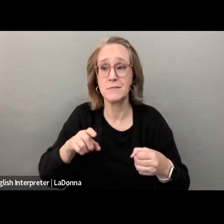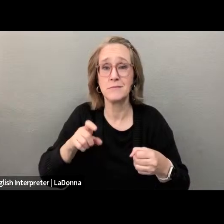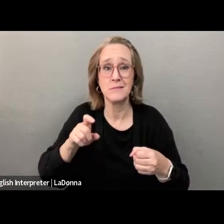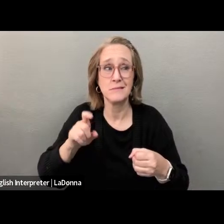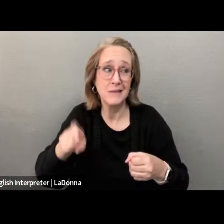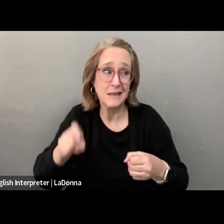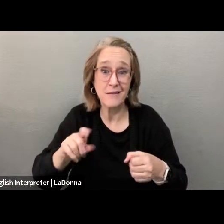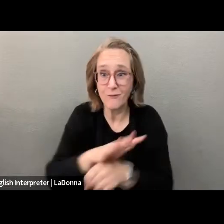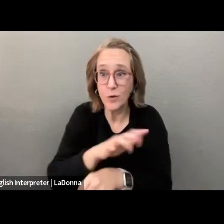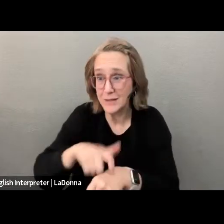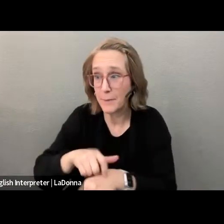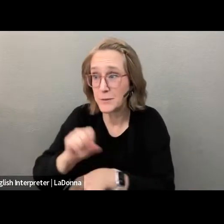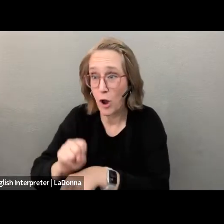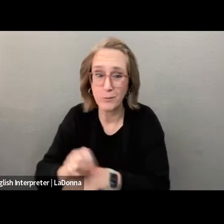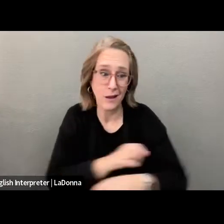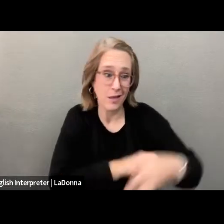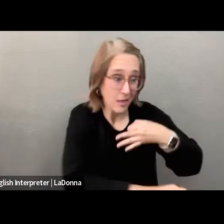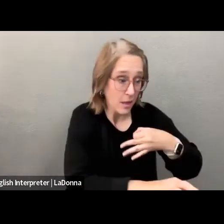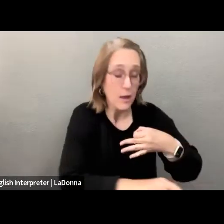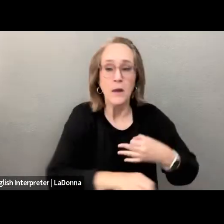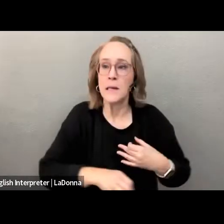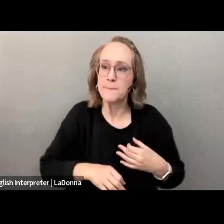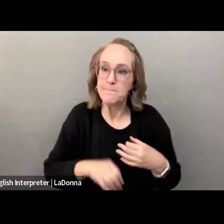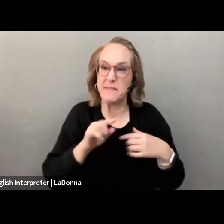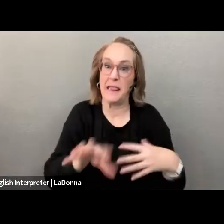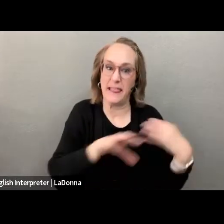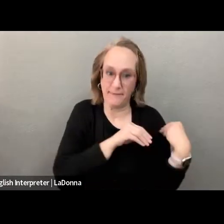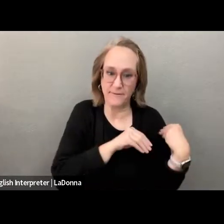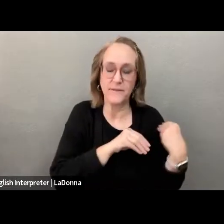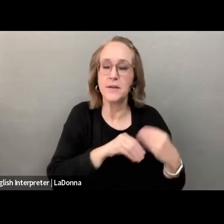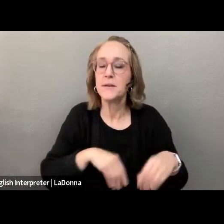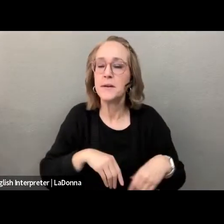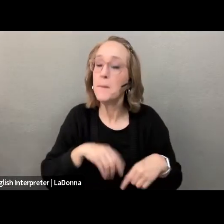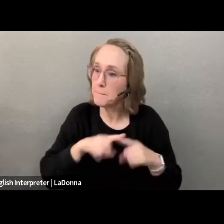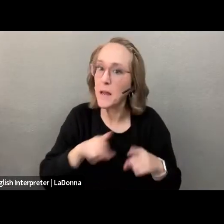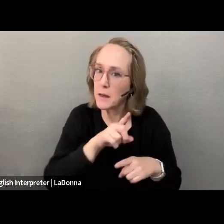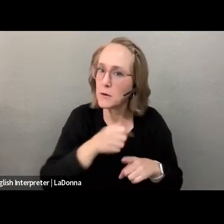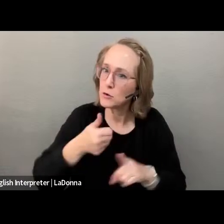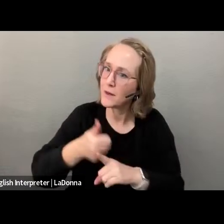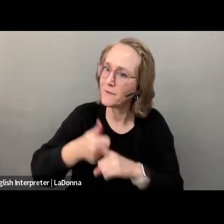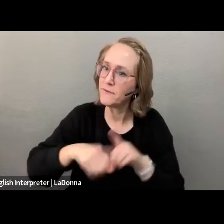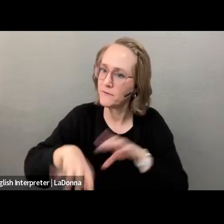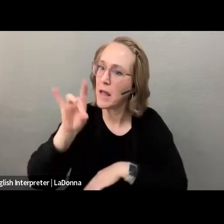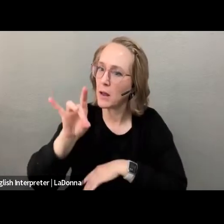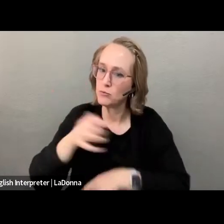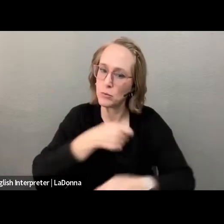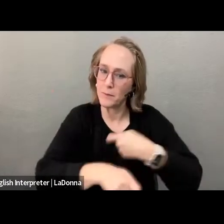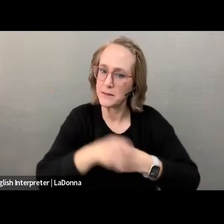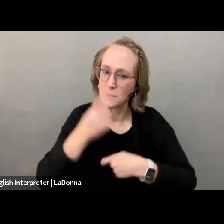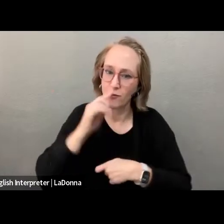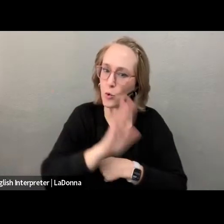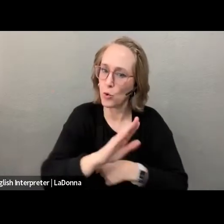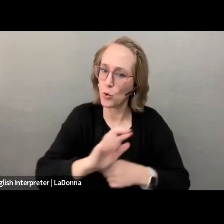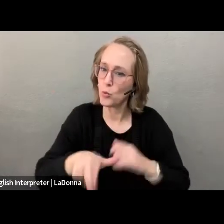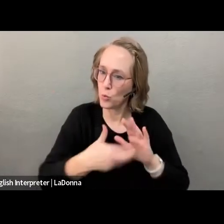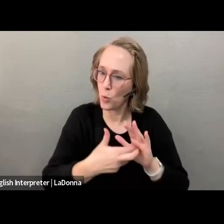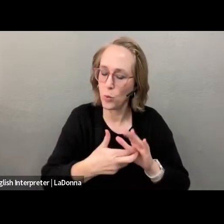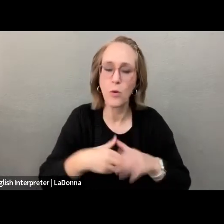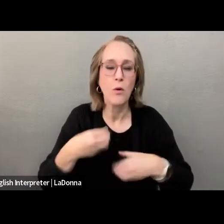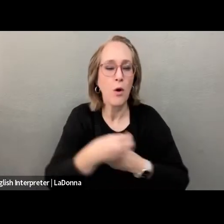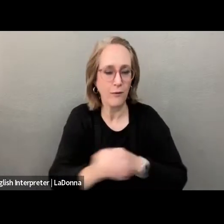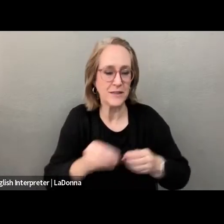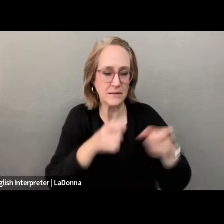were so sorry that she left, but she found us a replacement office manager